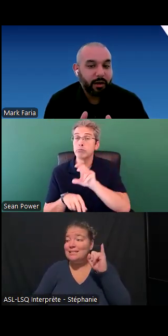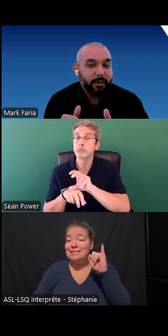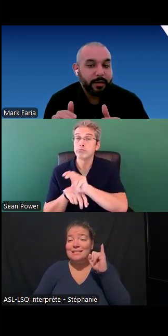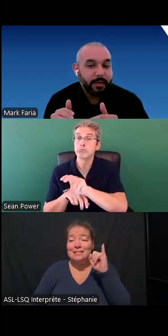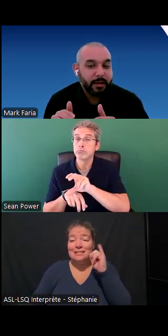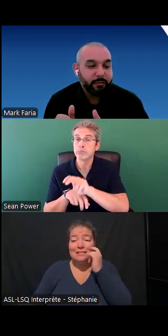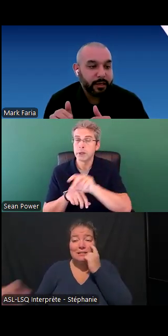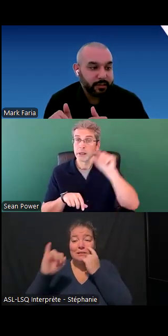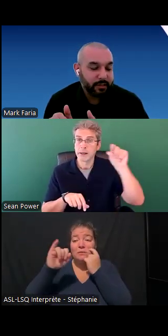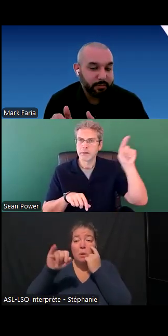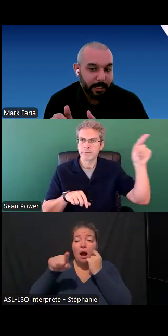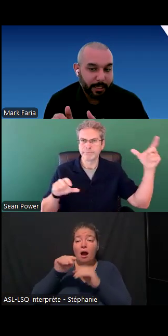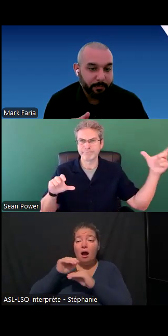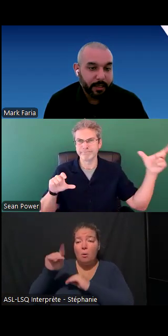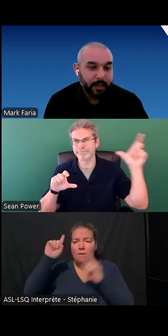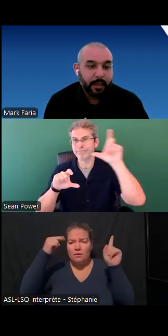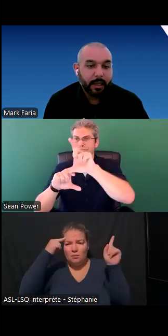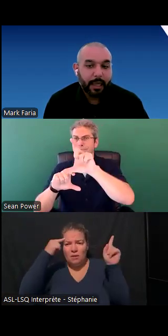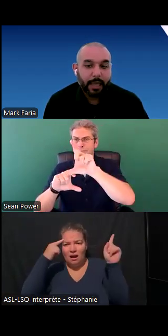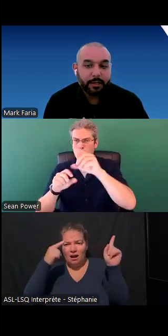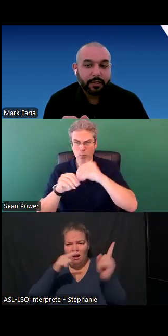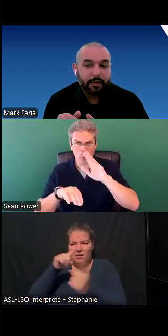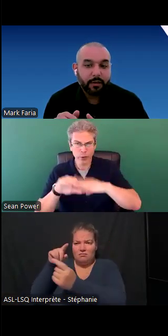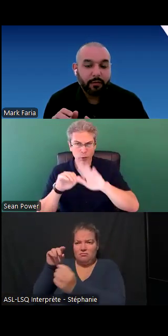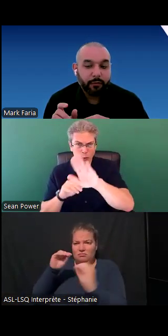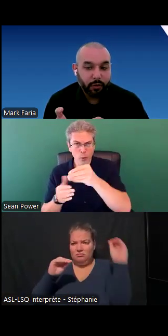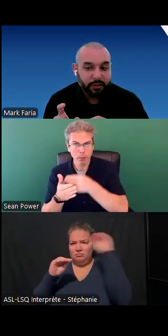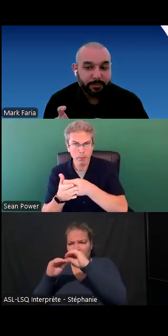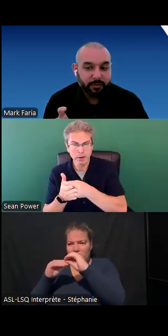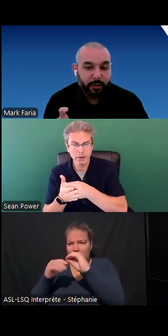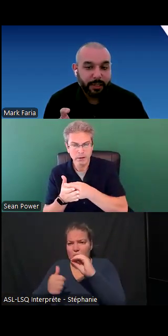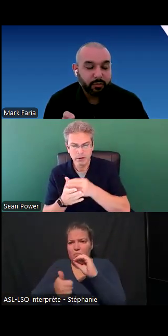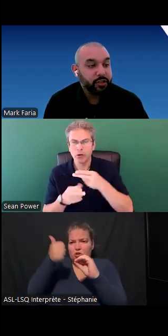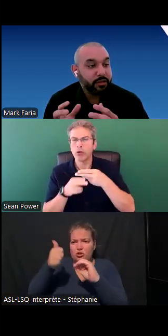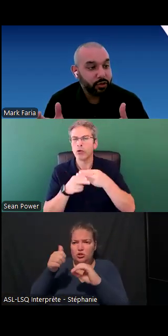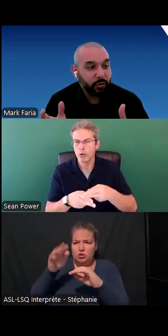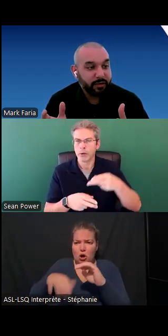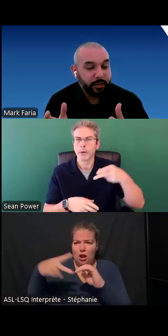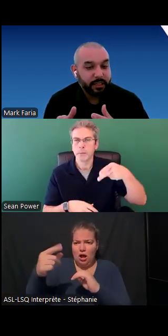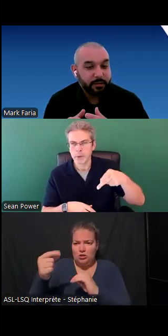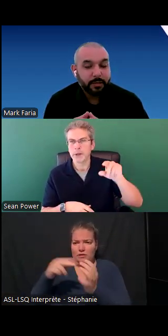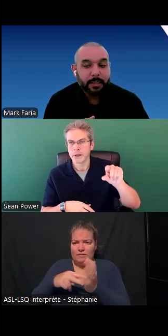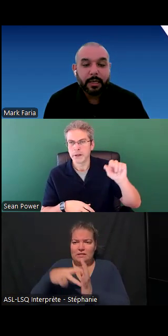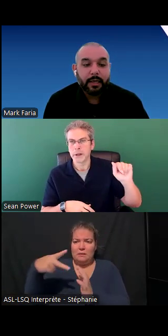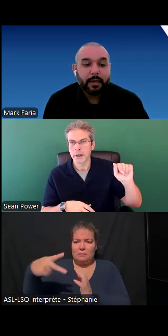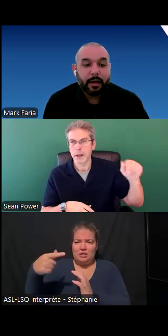a primary government assisted plan. And for those types of plans, which is the majority of